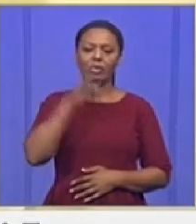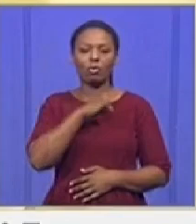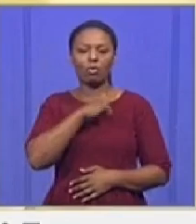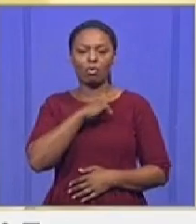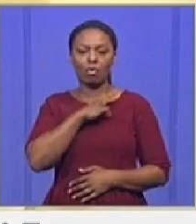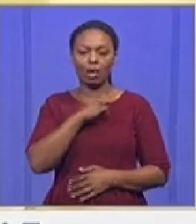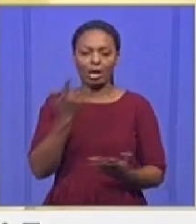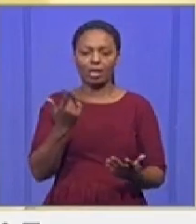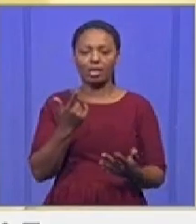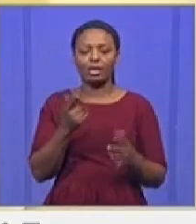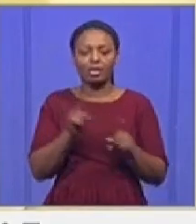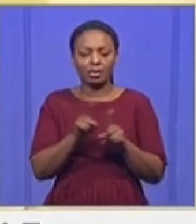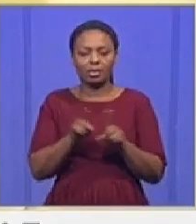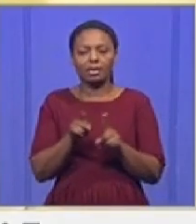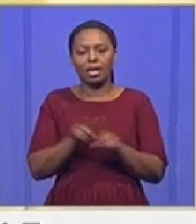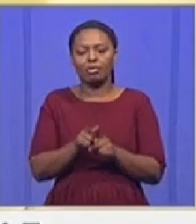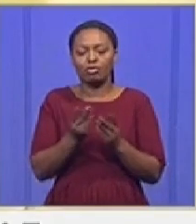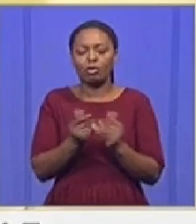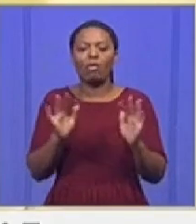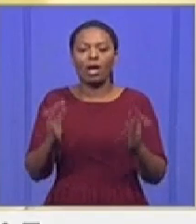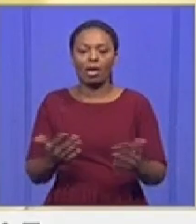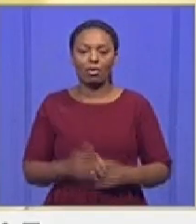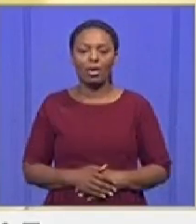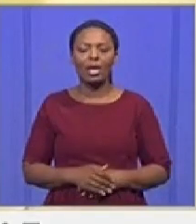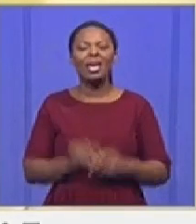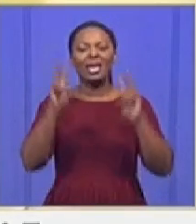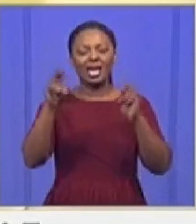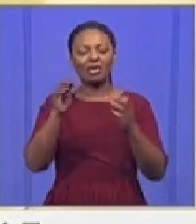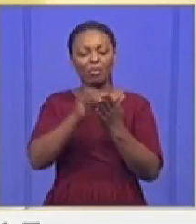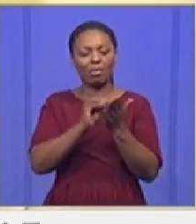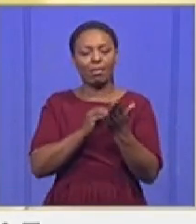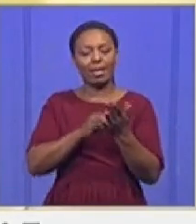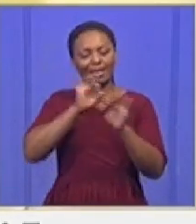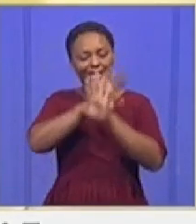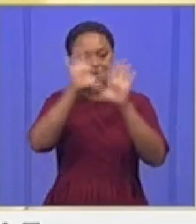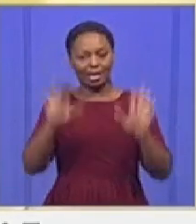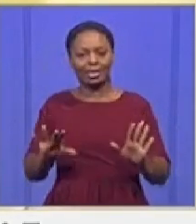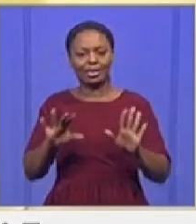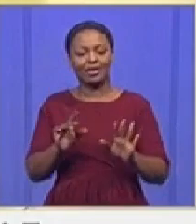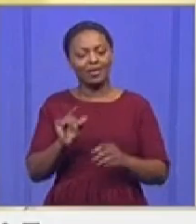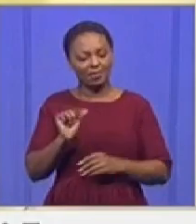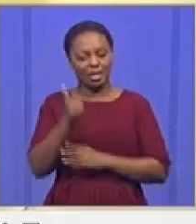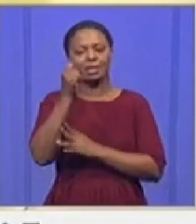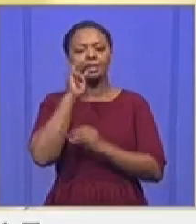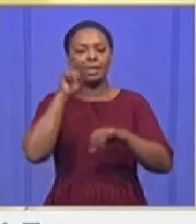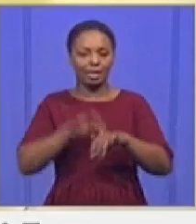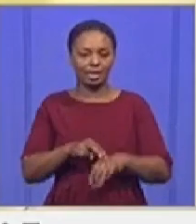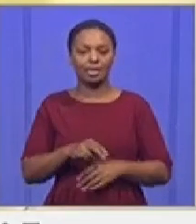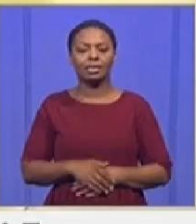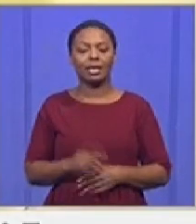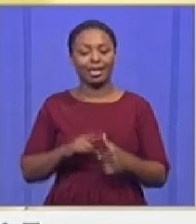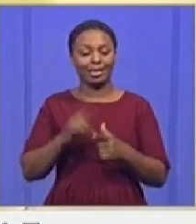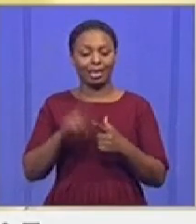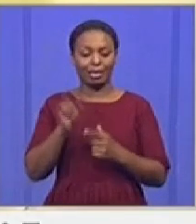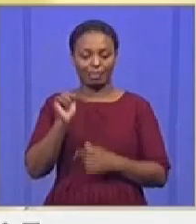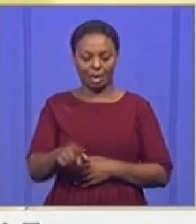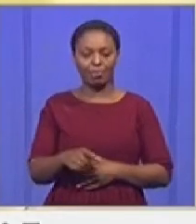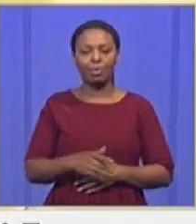were dealt with. So we had those issues that we needed clarification on, and that contributed